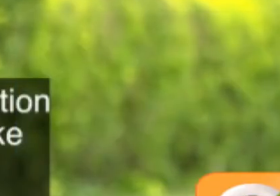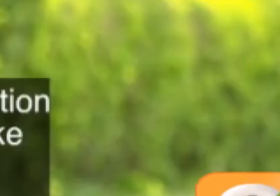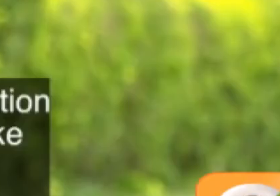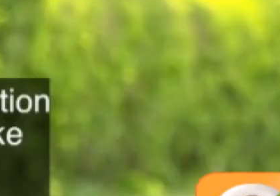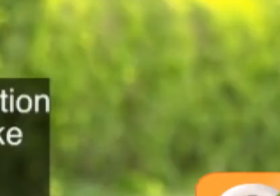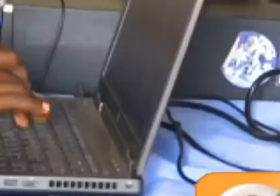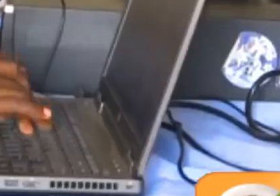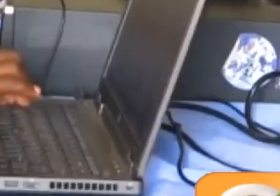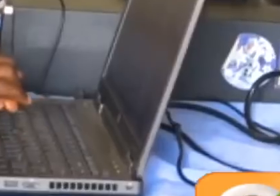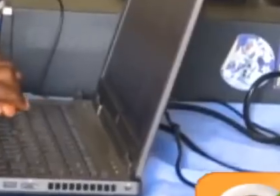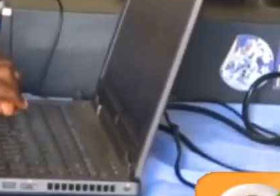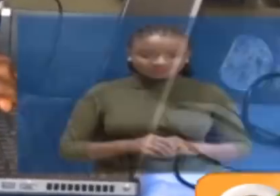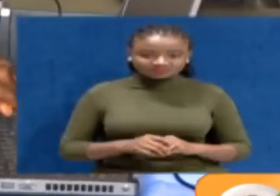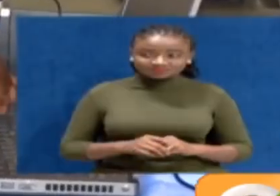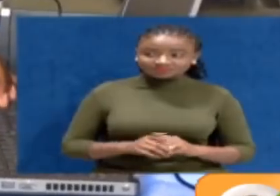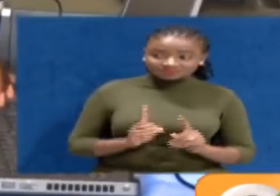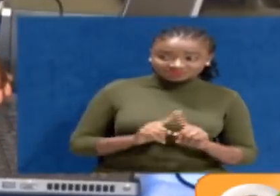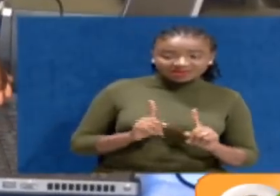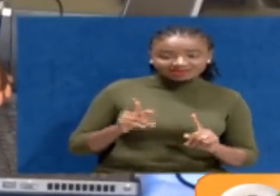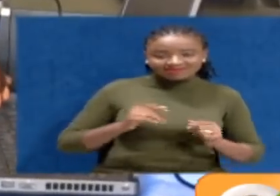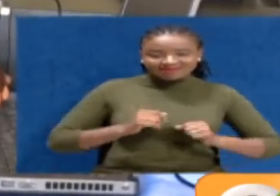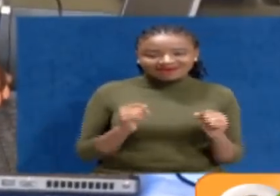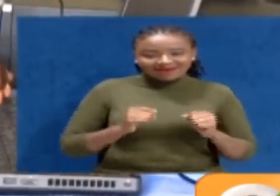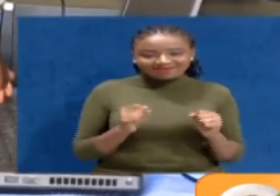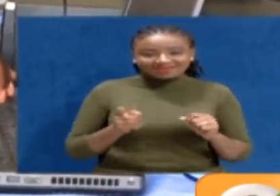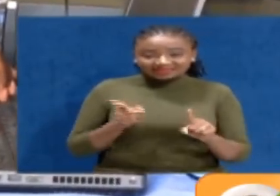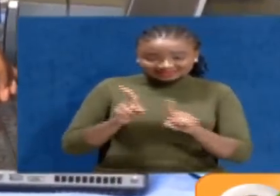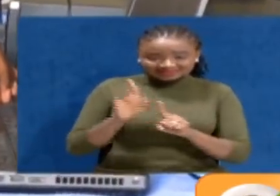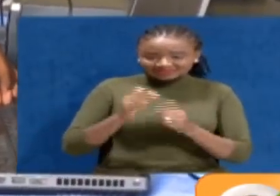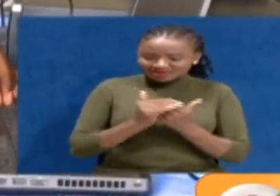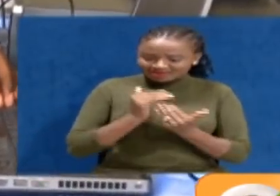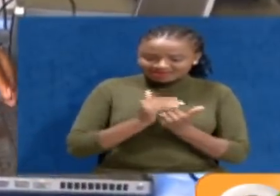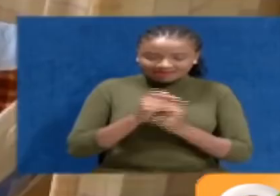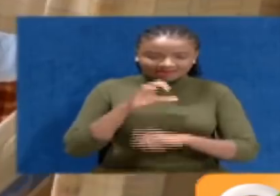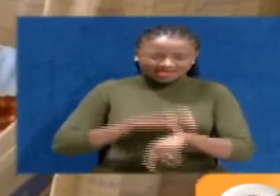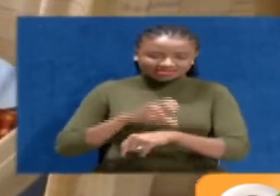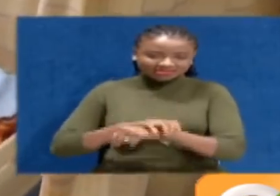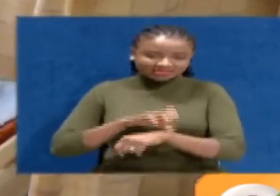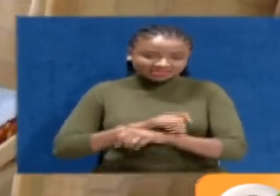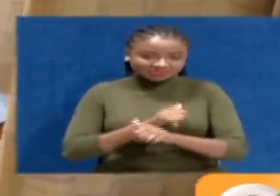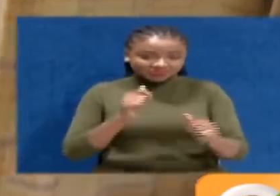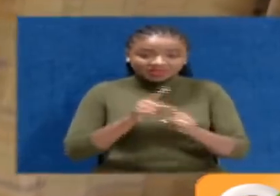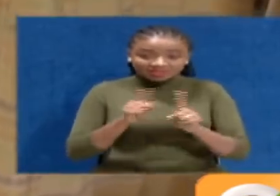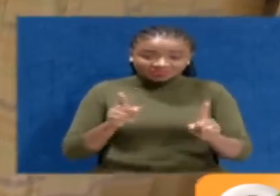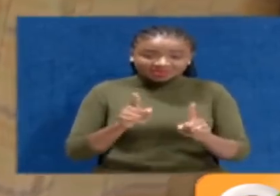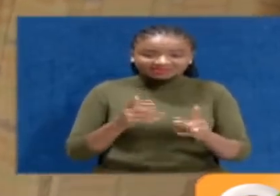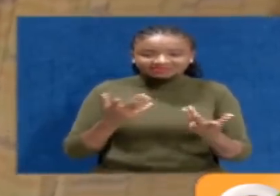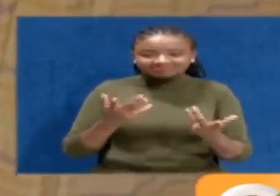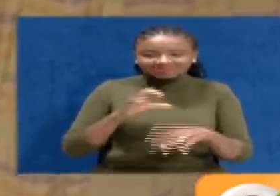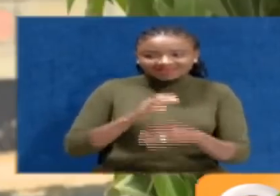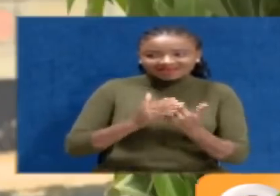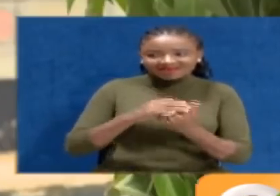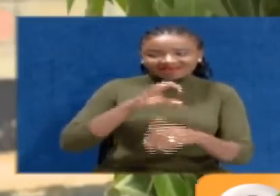rifara tu kwa tunaruhusiwa. She is happy though. Her sister is getting all the care and attention she needs, even though it is too